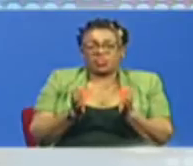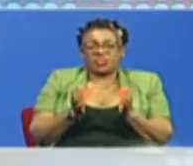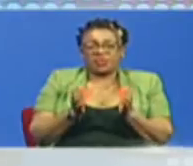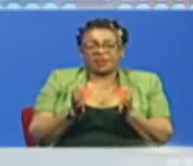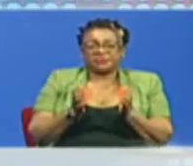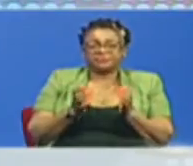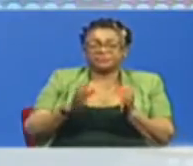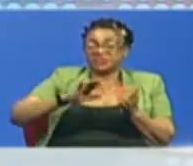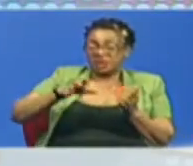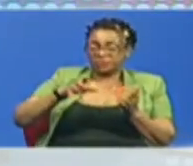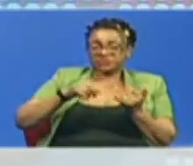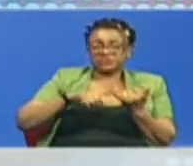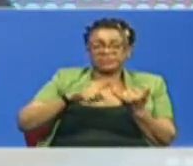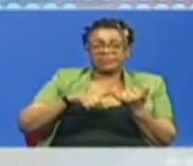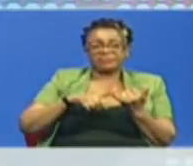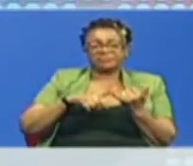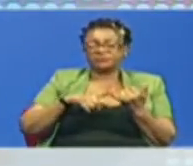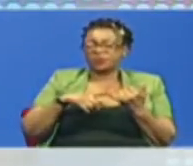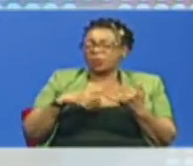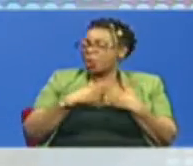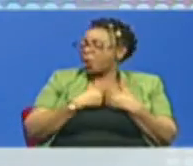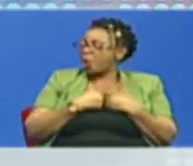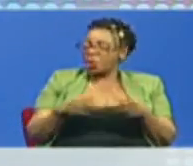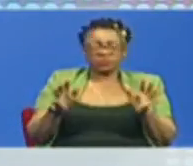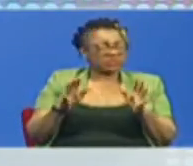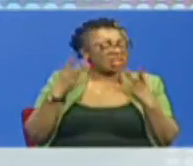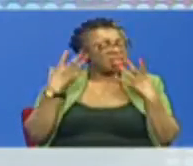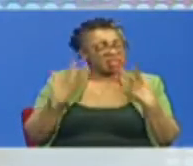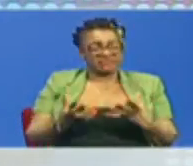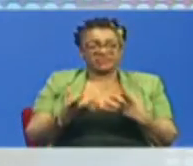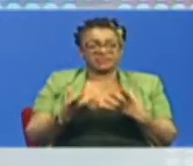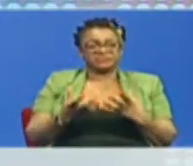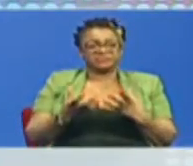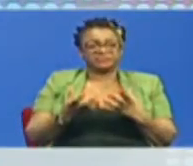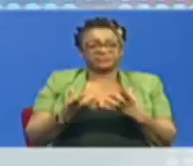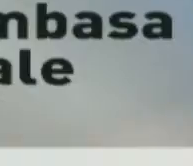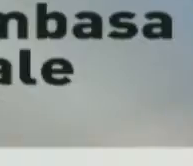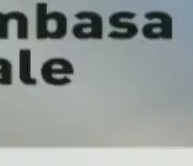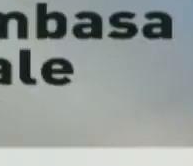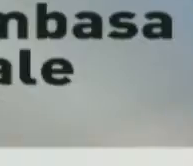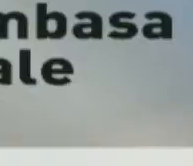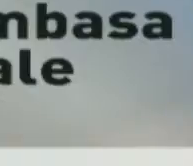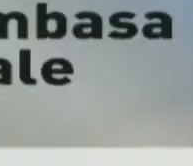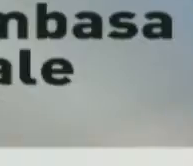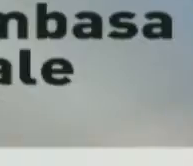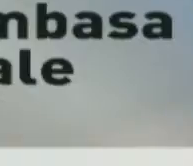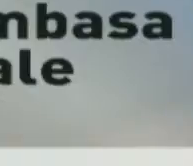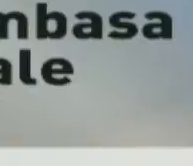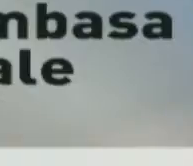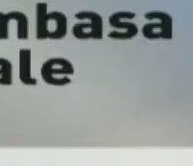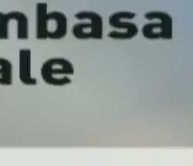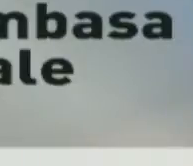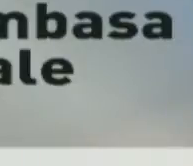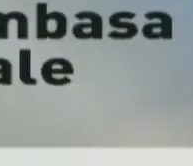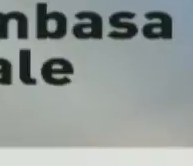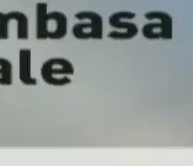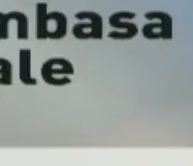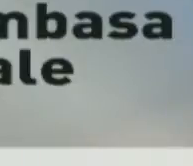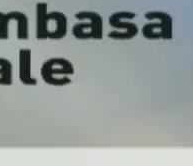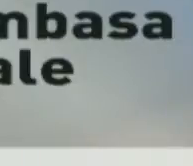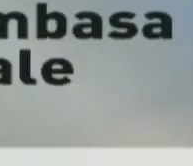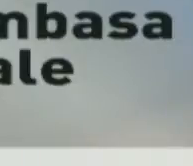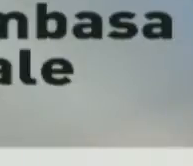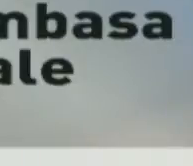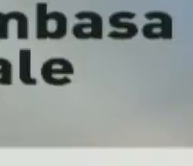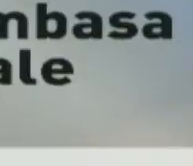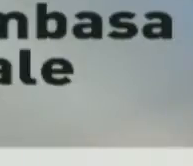are actually set to lose immensely, with counties such as Wajir County losing a whooping 2 billion shillings. Then